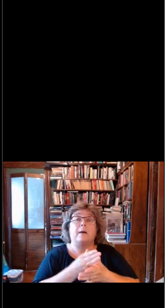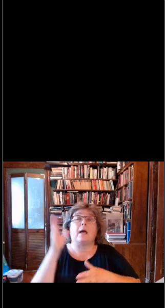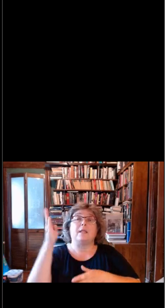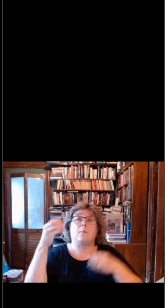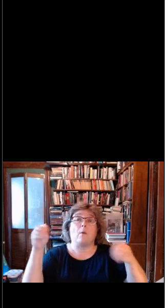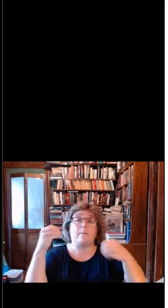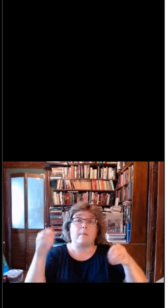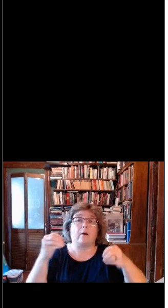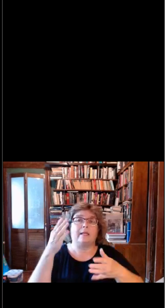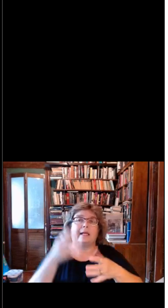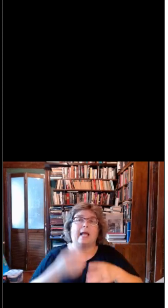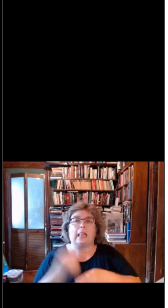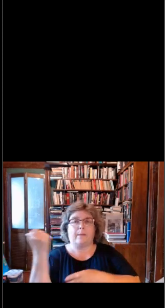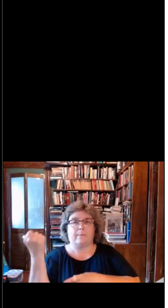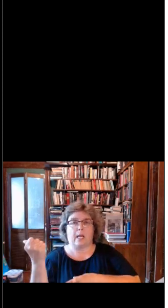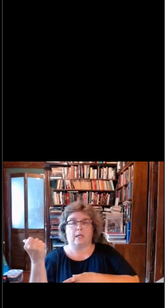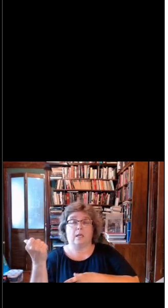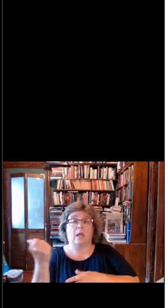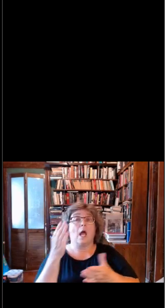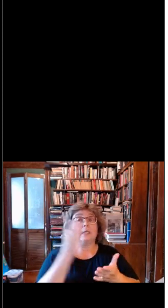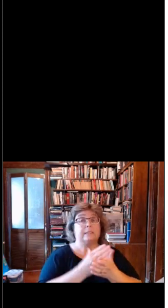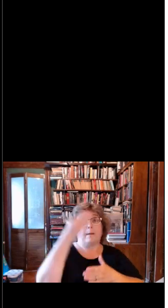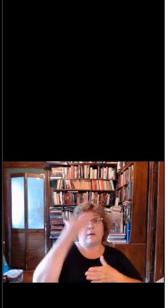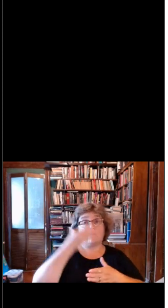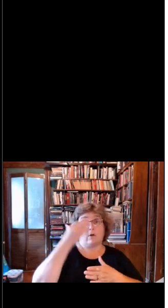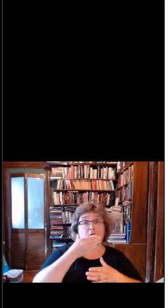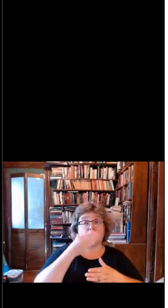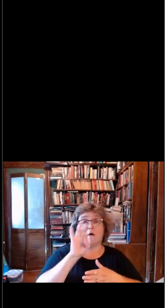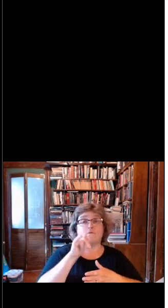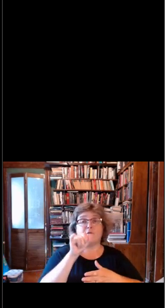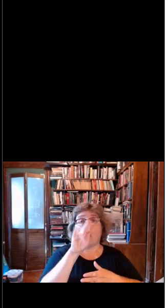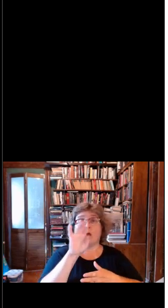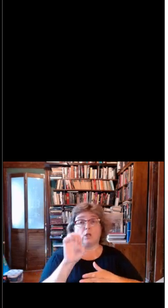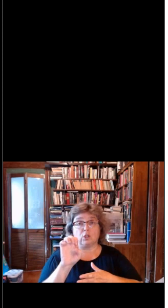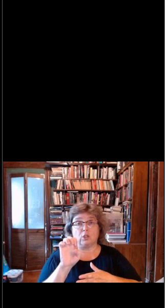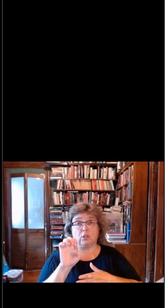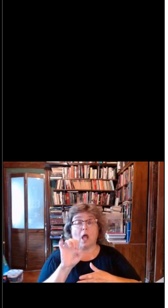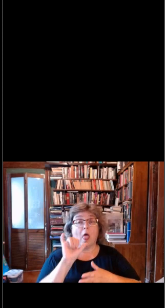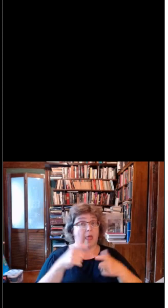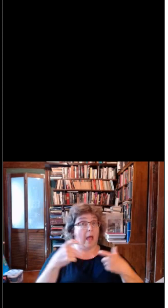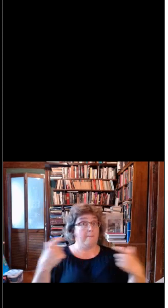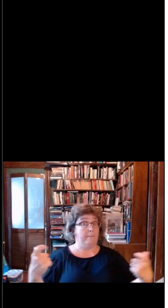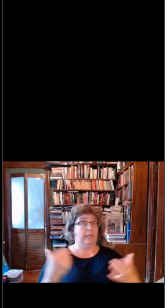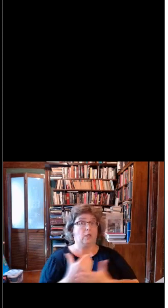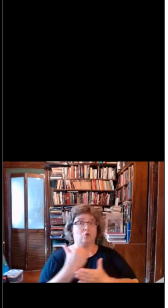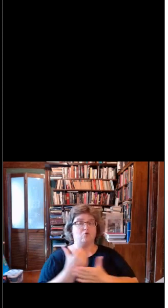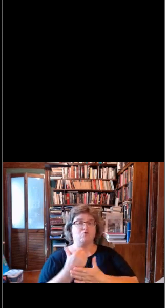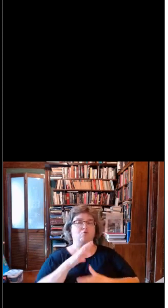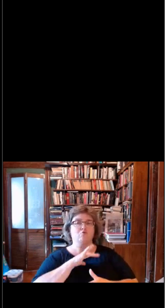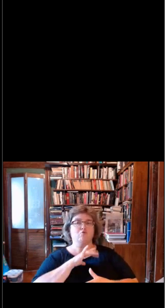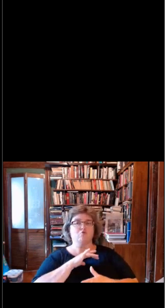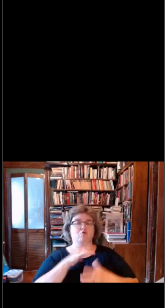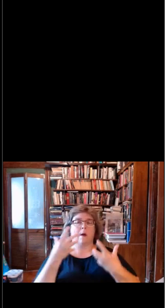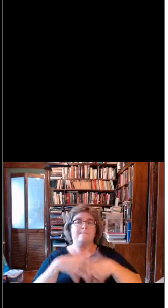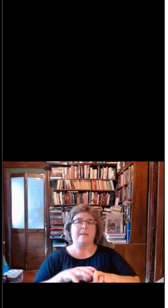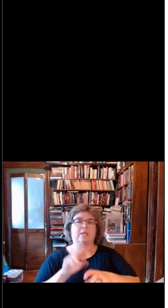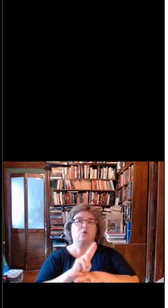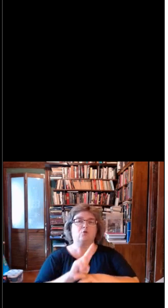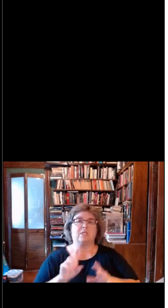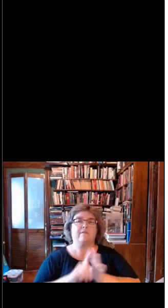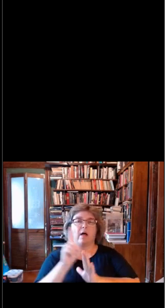eliminated, and a stop in front of the Forge, which is a big new mixed-use development